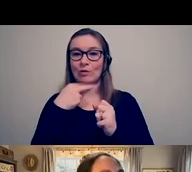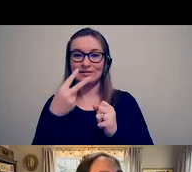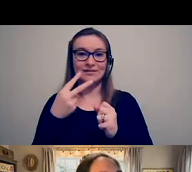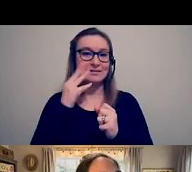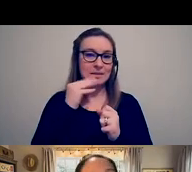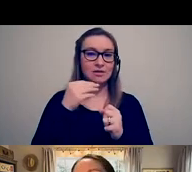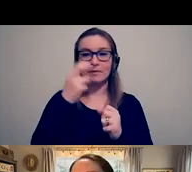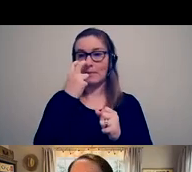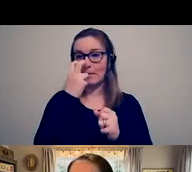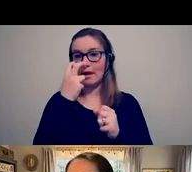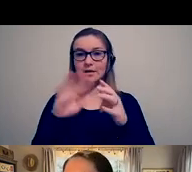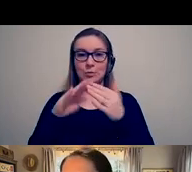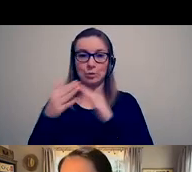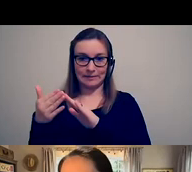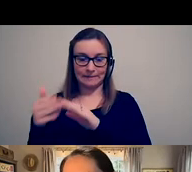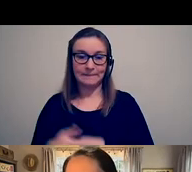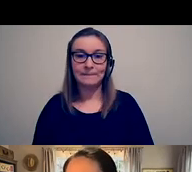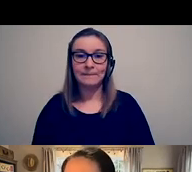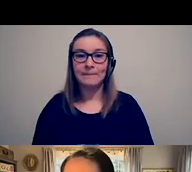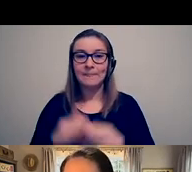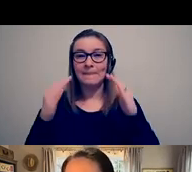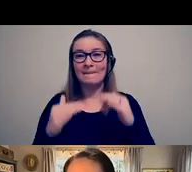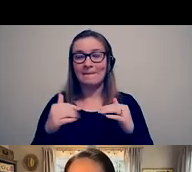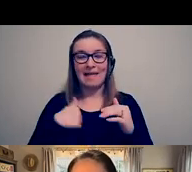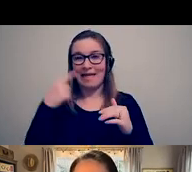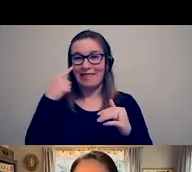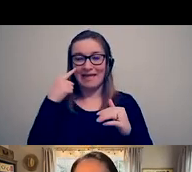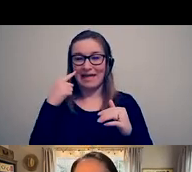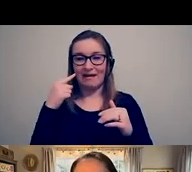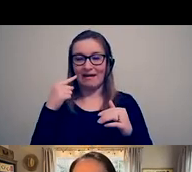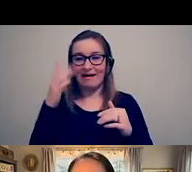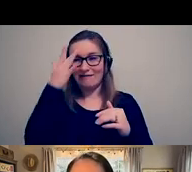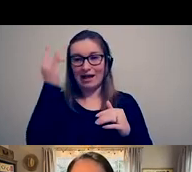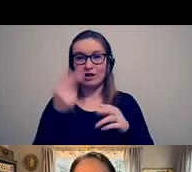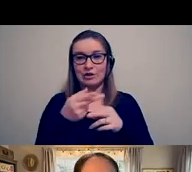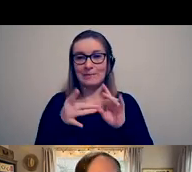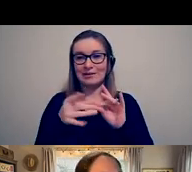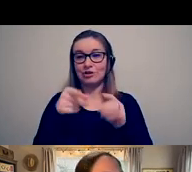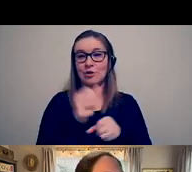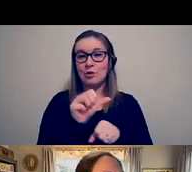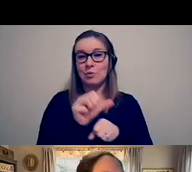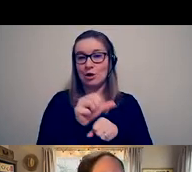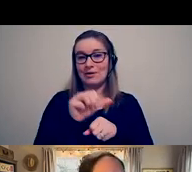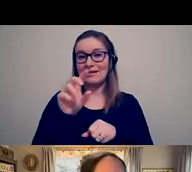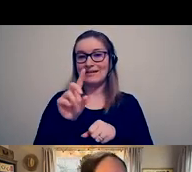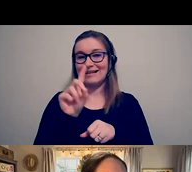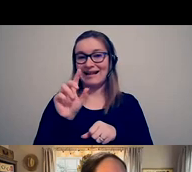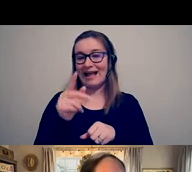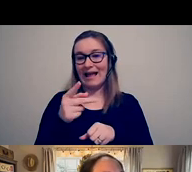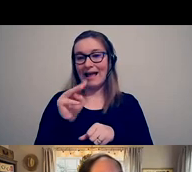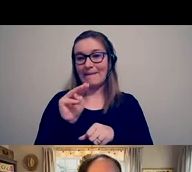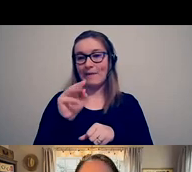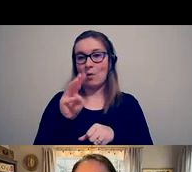And also, I think I failed to mention that Joyce works at VMware. So also from VMware, today we have Chris